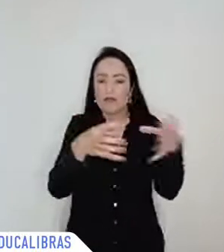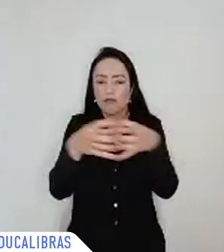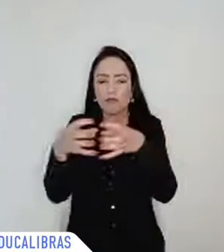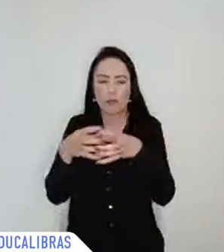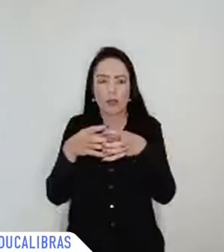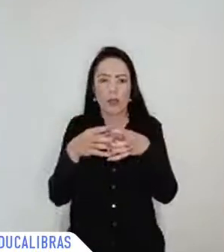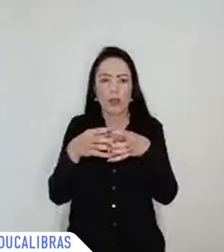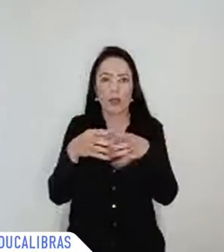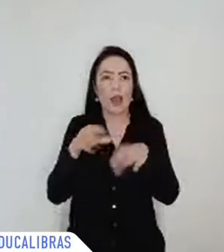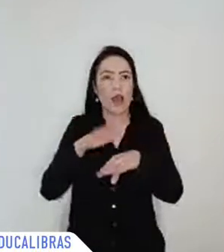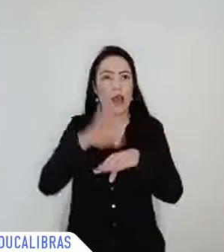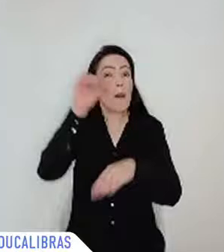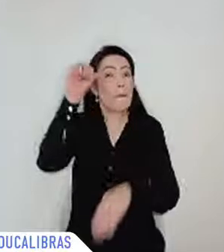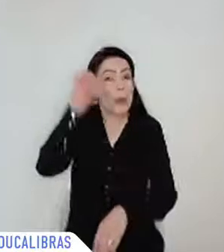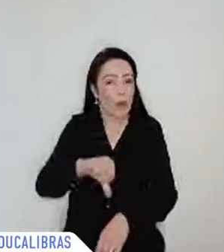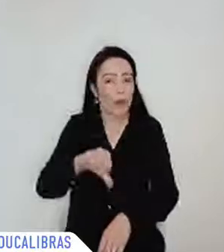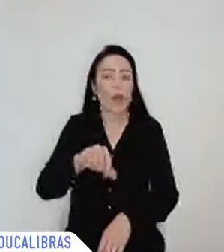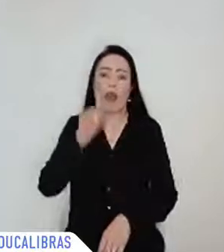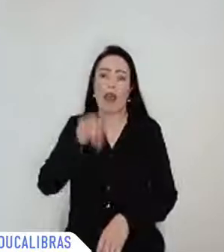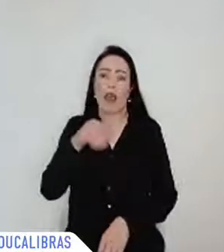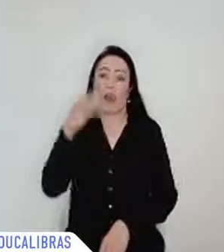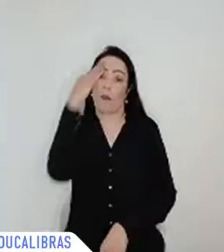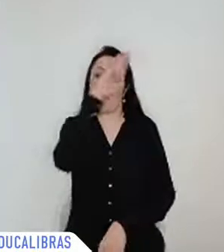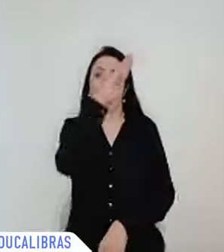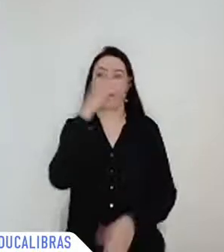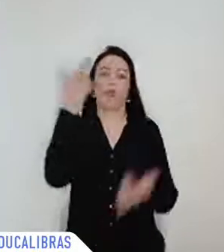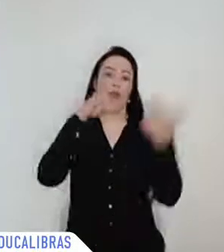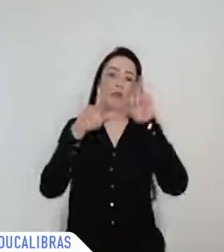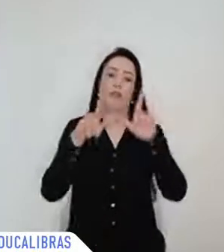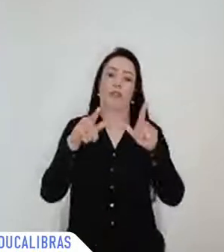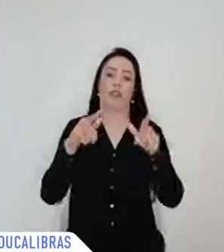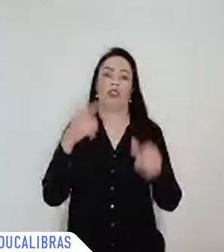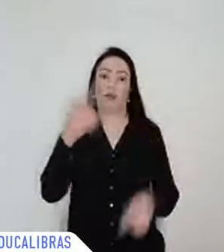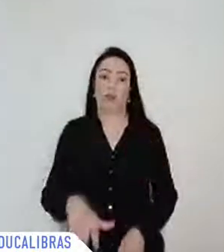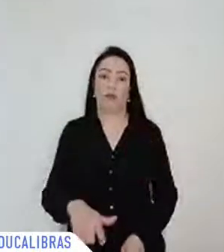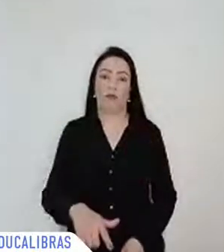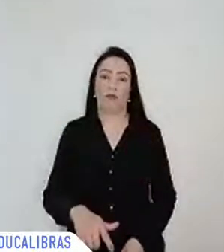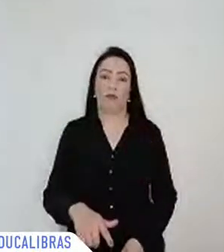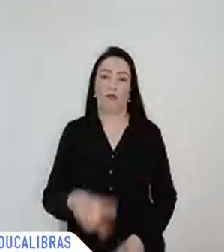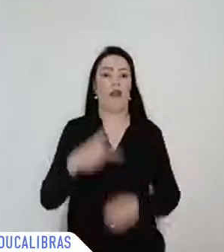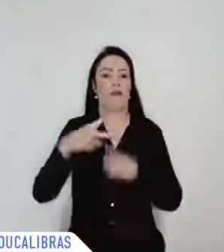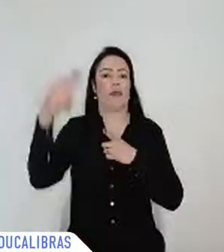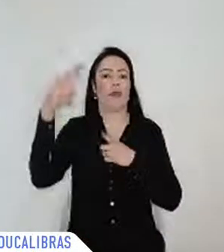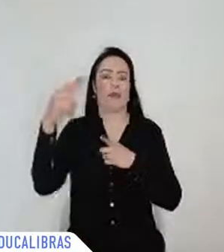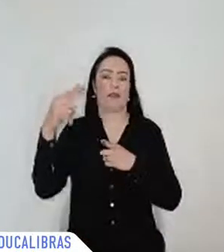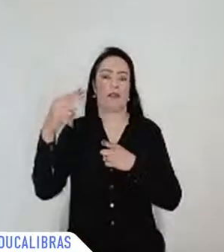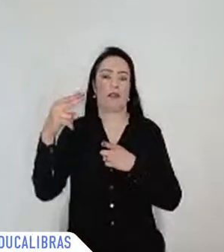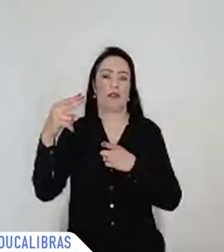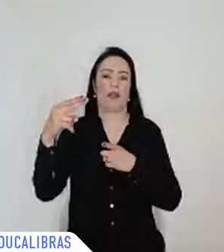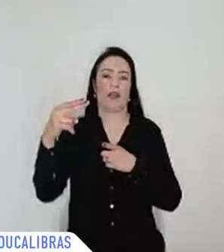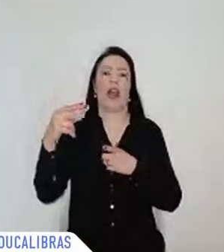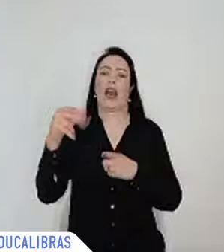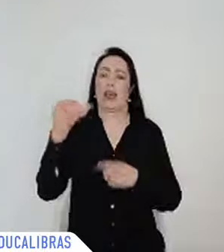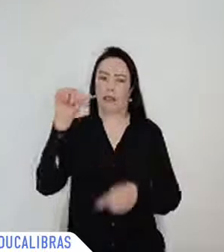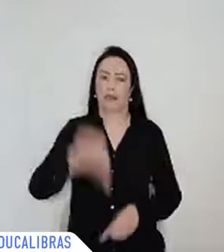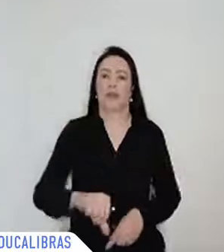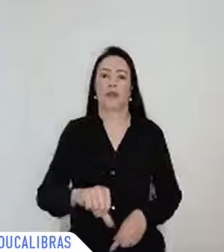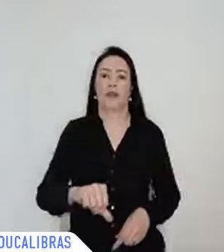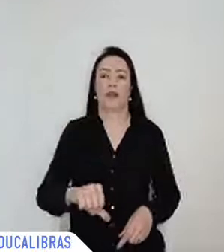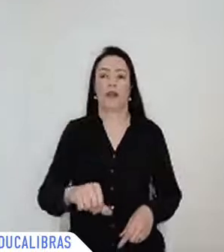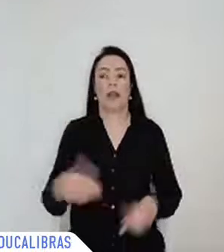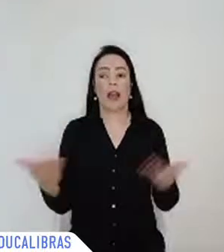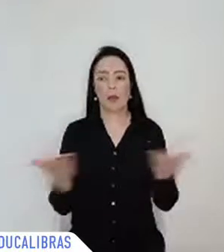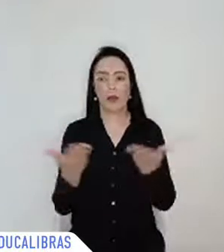can reagglutinate Bolsonarism is the victory of Bolsonaro, and I think this is the largest